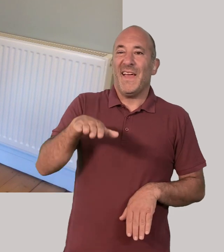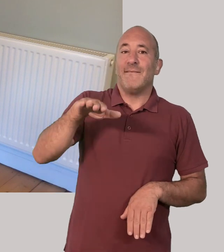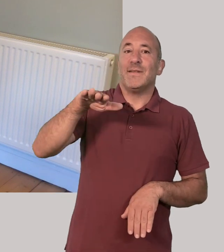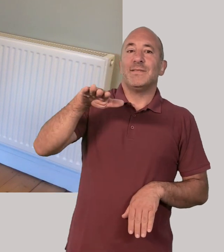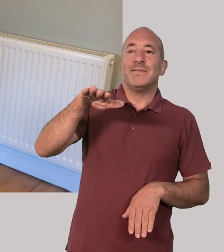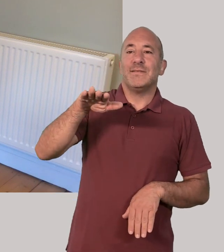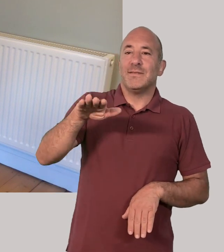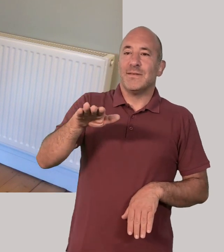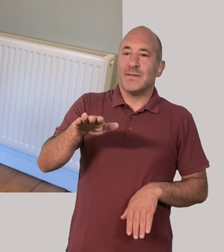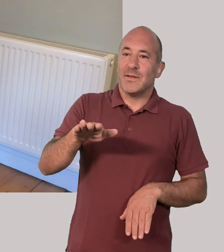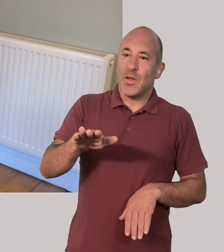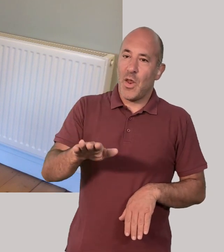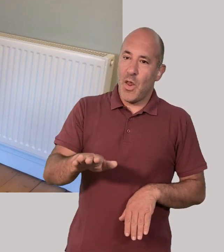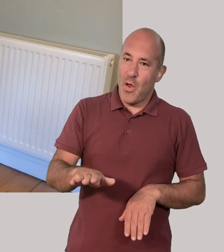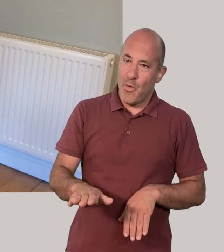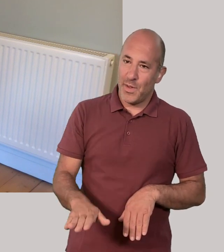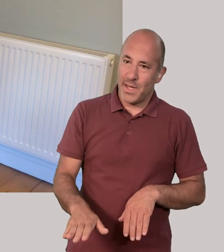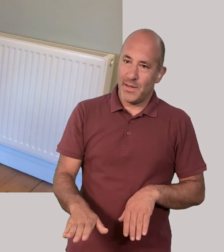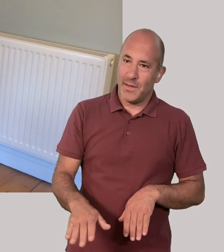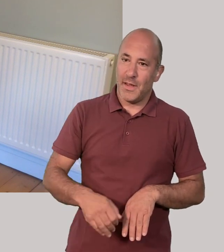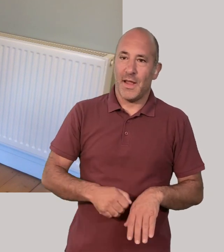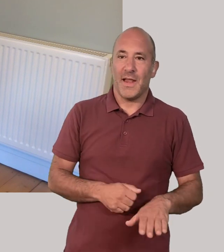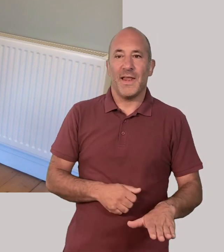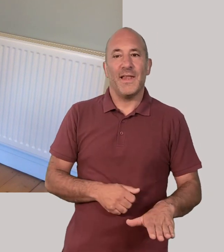Lifting and lowering.